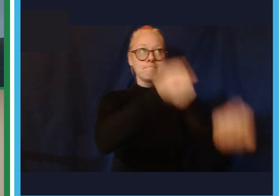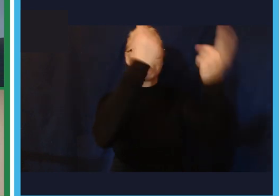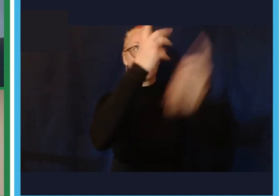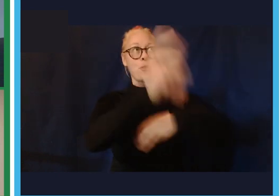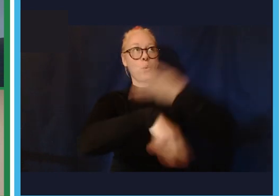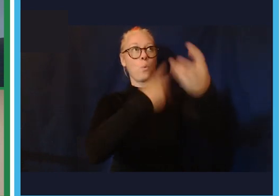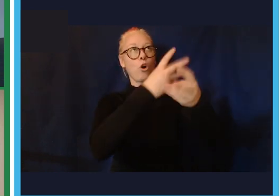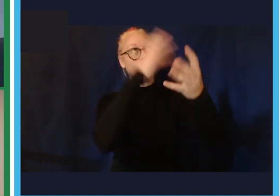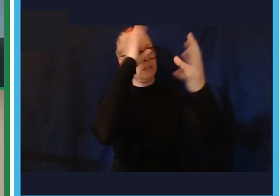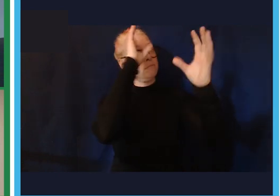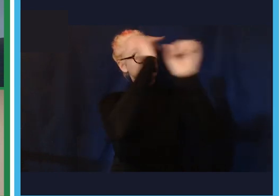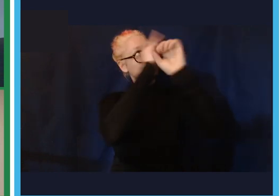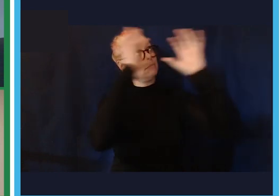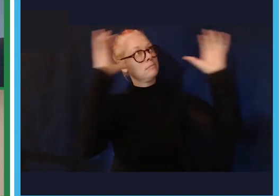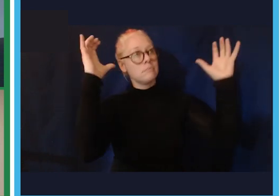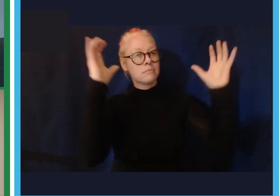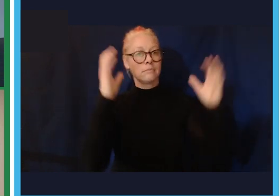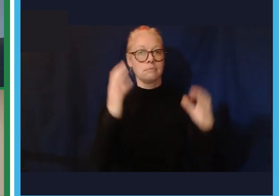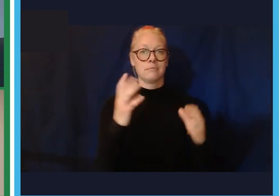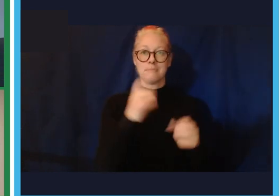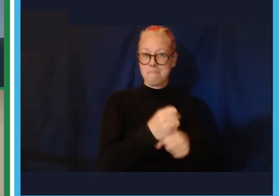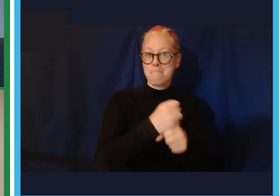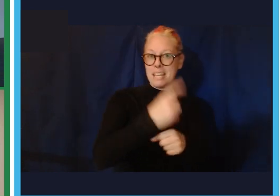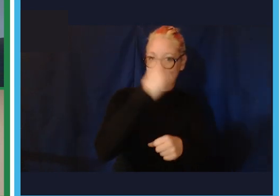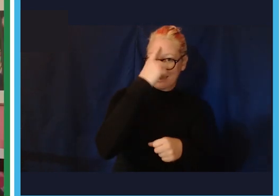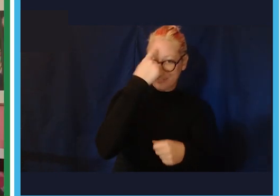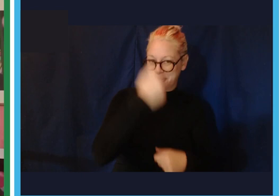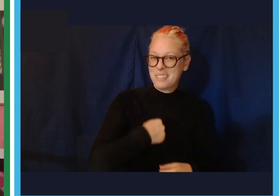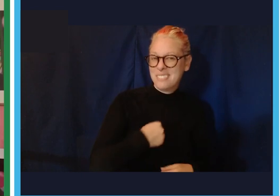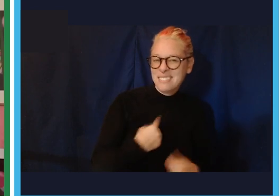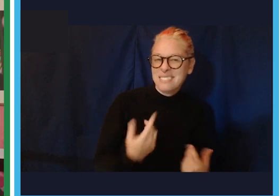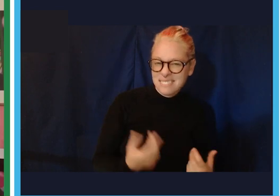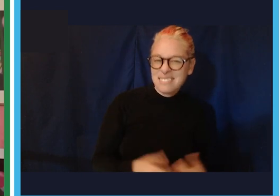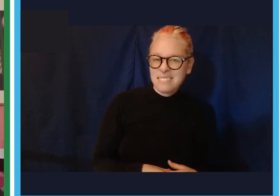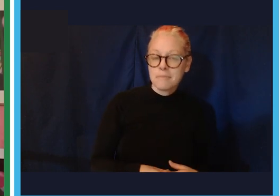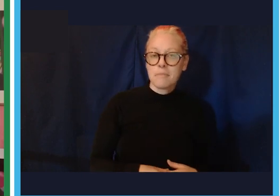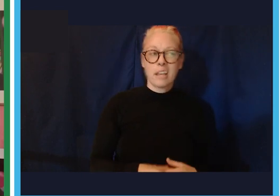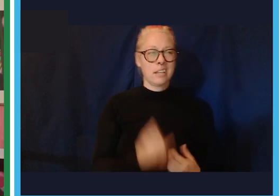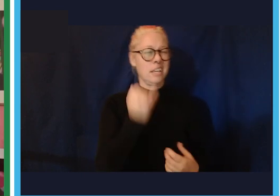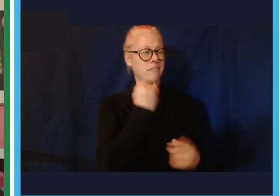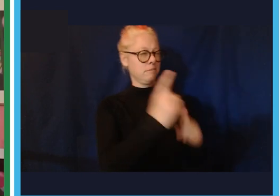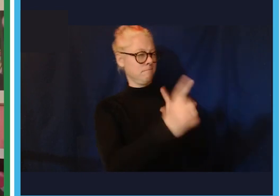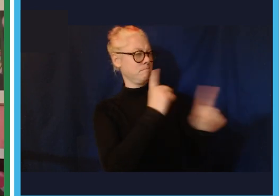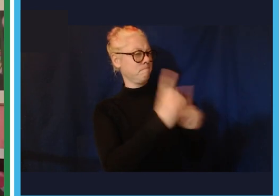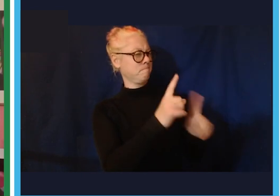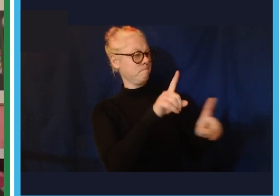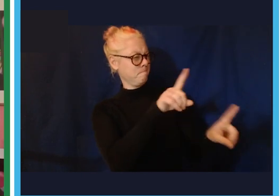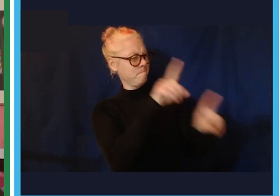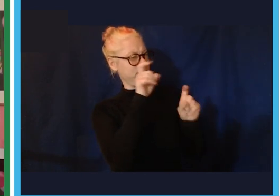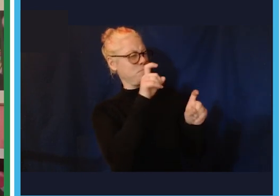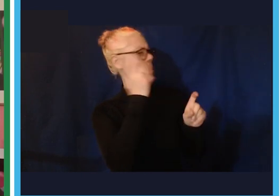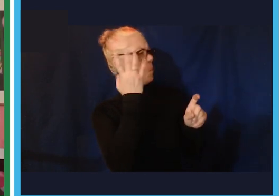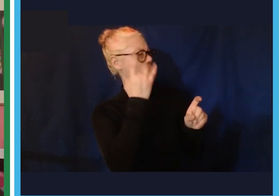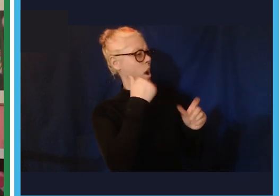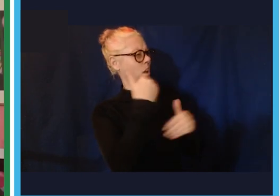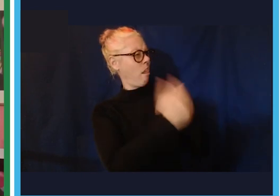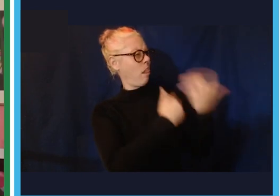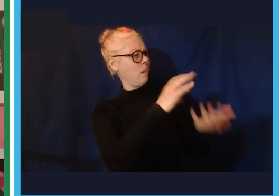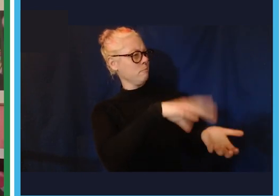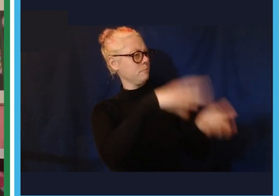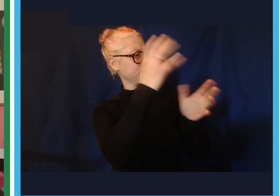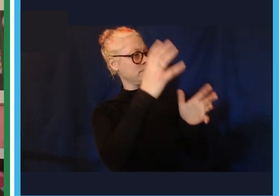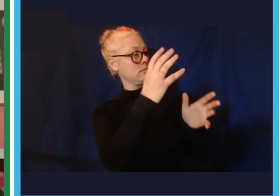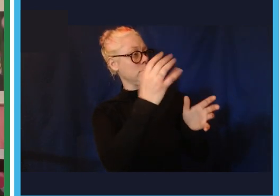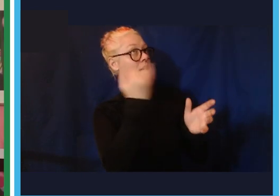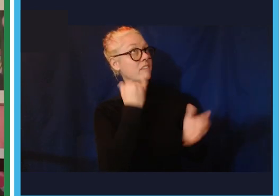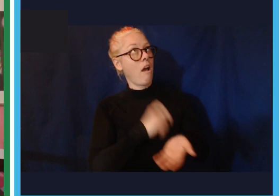understand through it. In fact, I mean, I was, before I even was diagnosed, it was through the writing where I was kind of writing for myself and trying to understand. And I